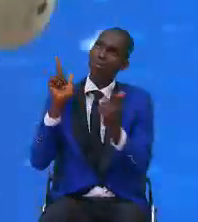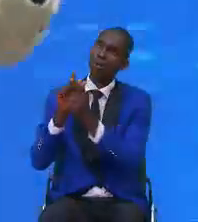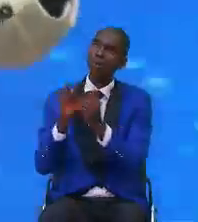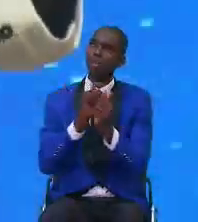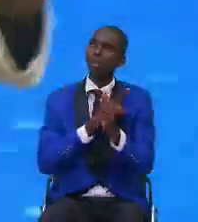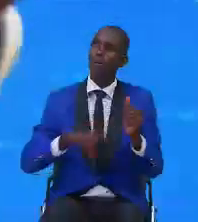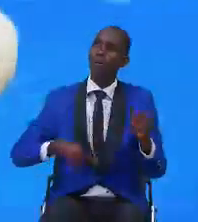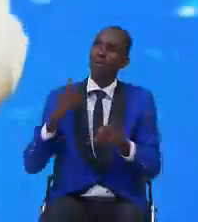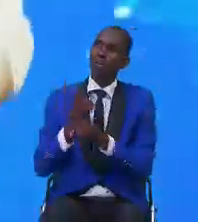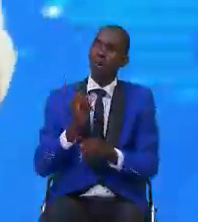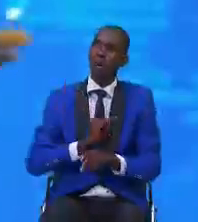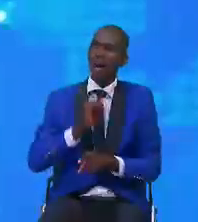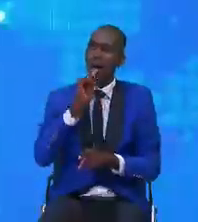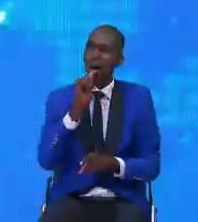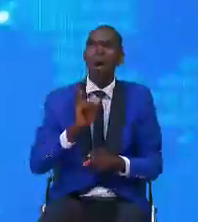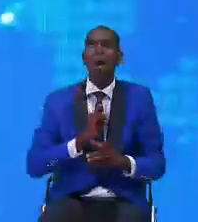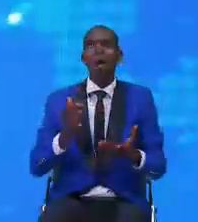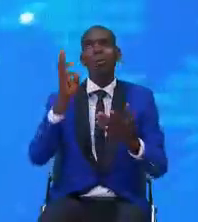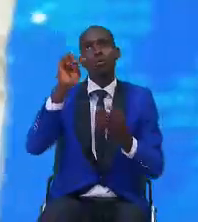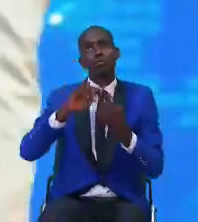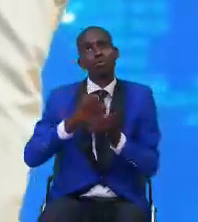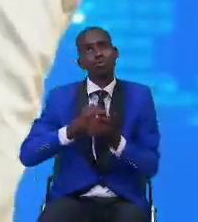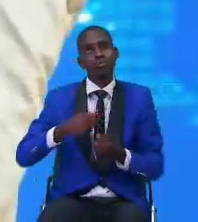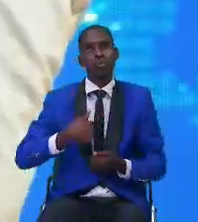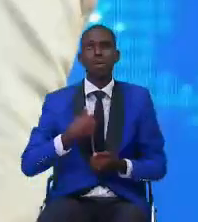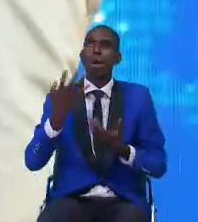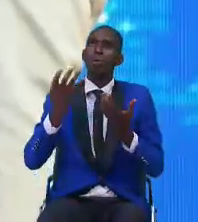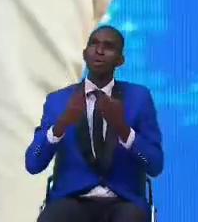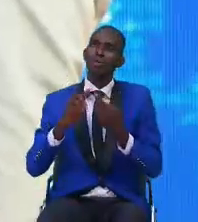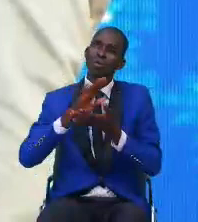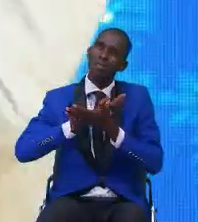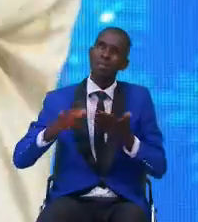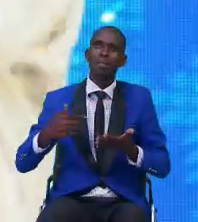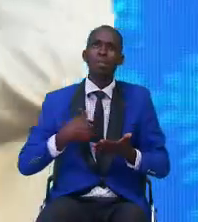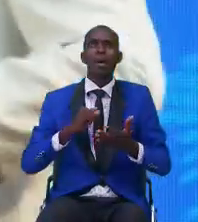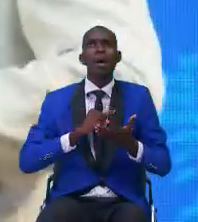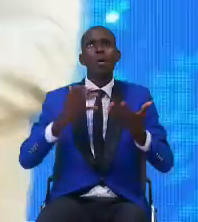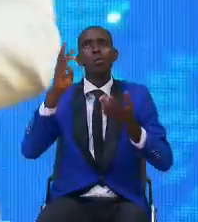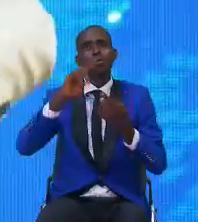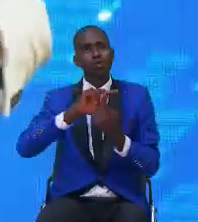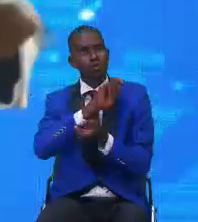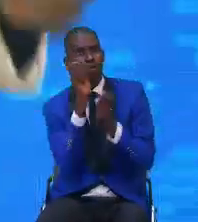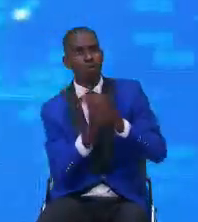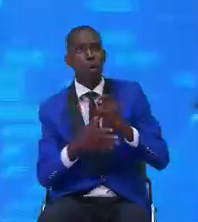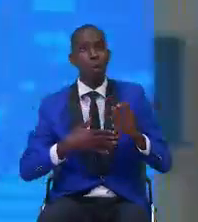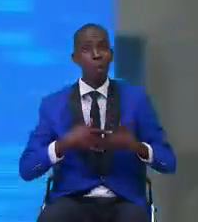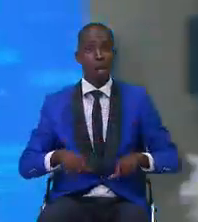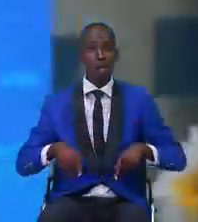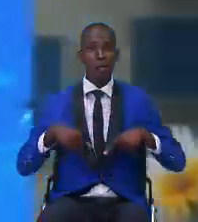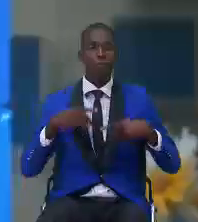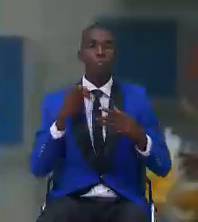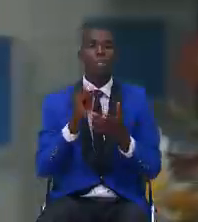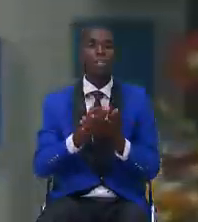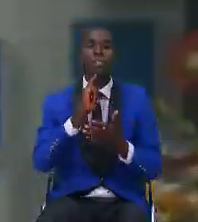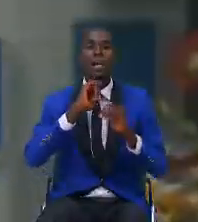I come to the Lord just as I am, and I want him to wash me, I want him to cleanse me, I want him to turn my